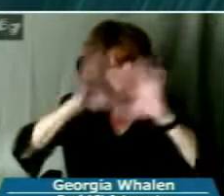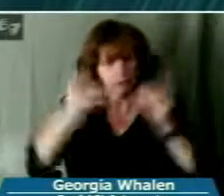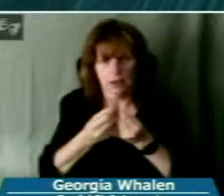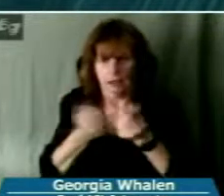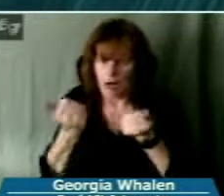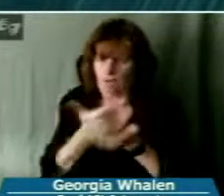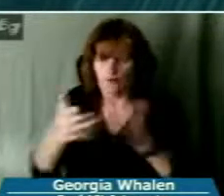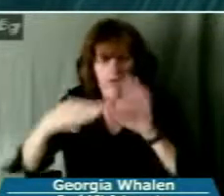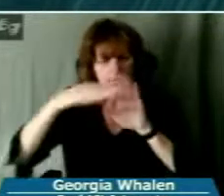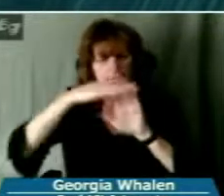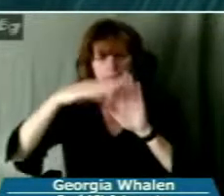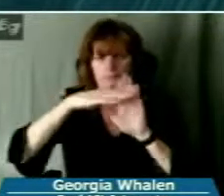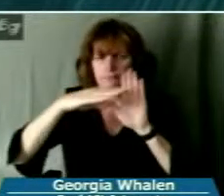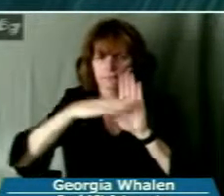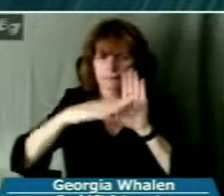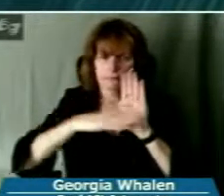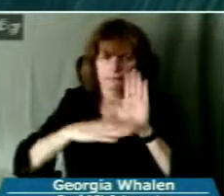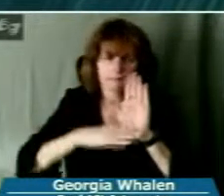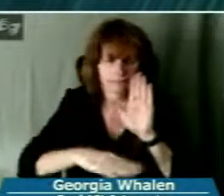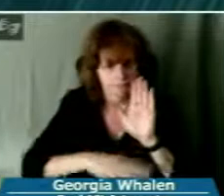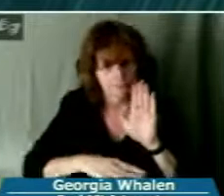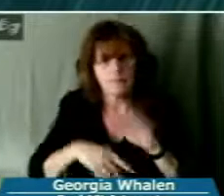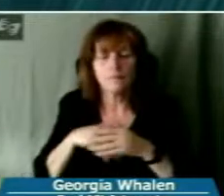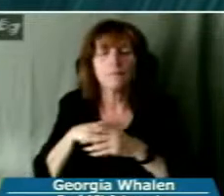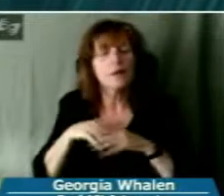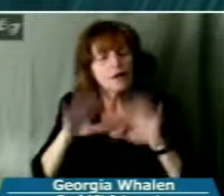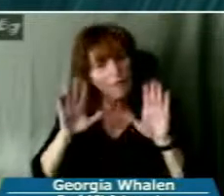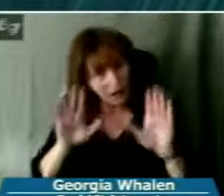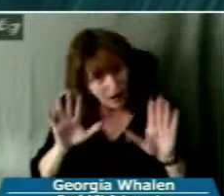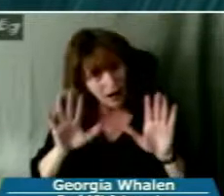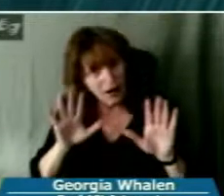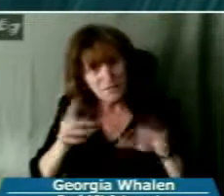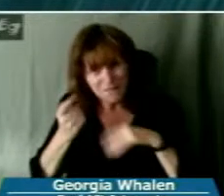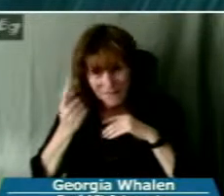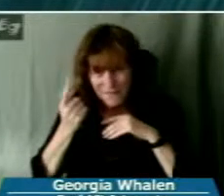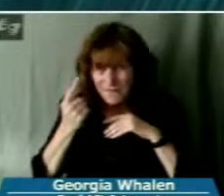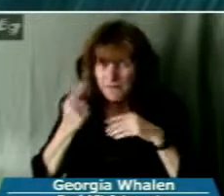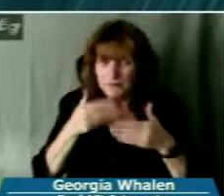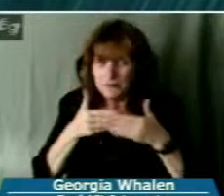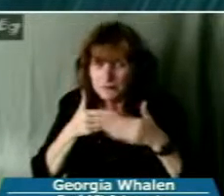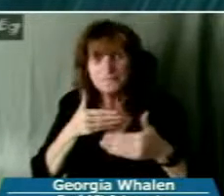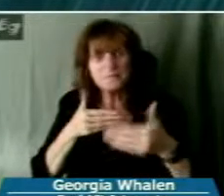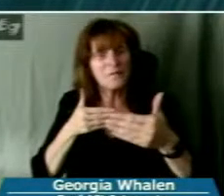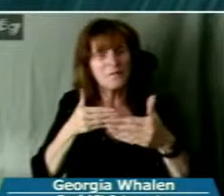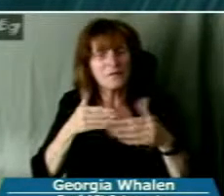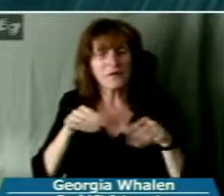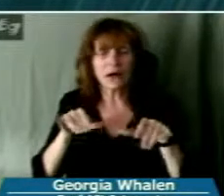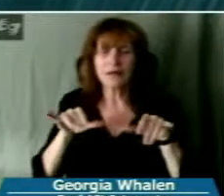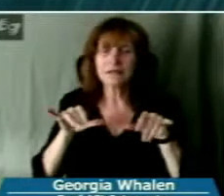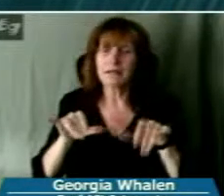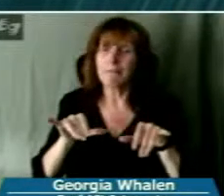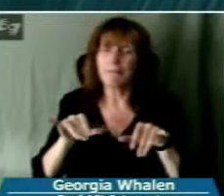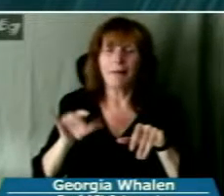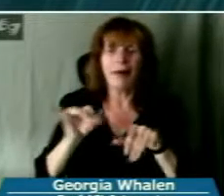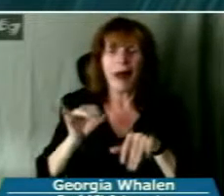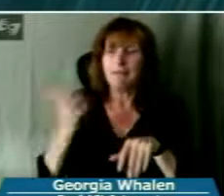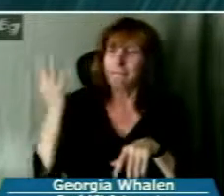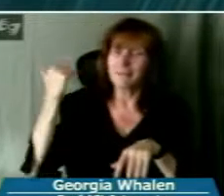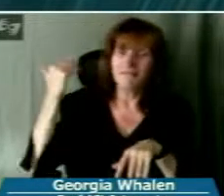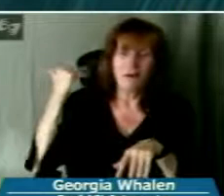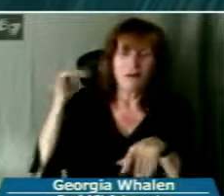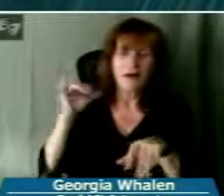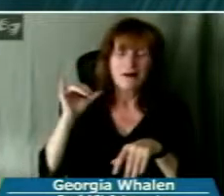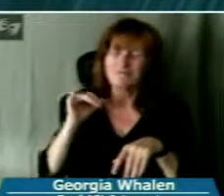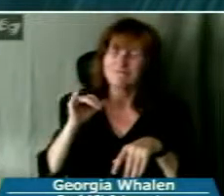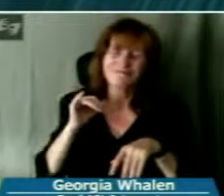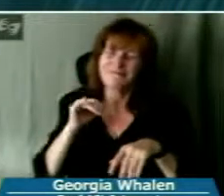few things will be exactly as they were back in January and February. This is about a plan of change and